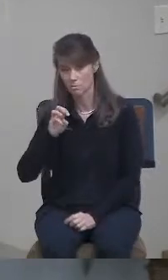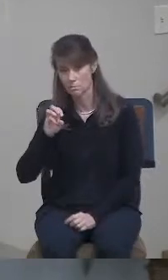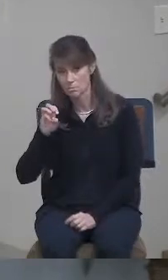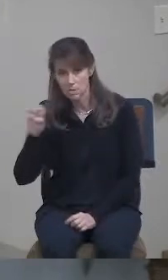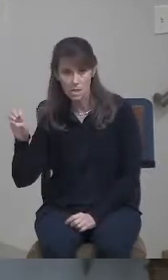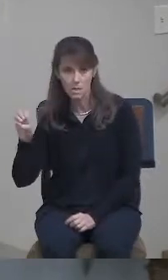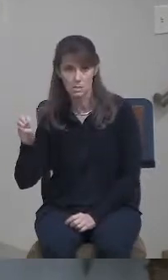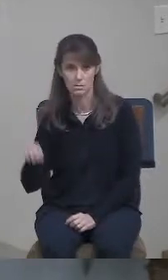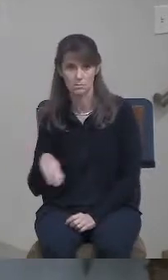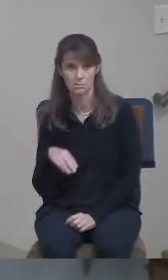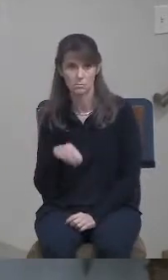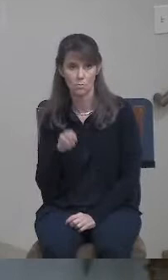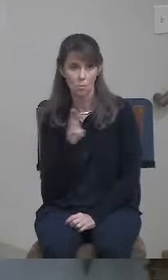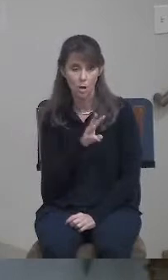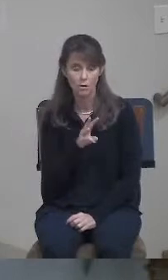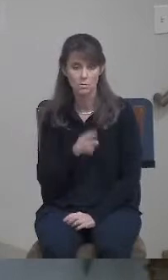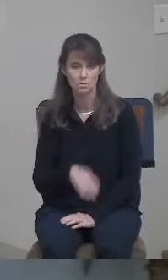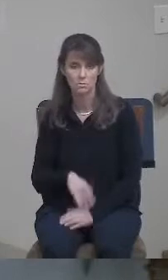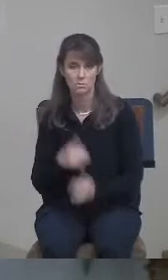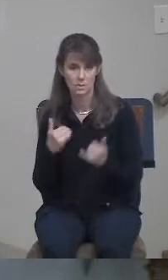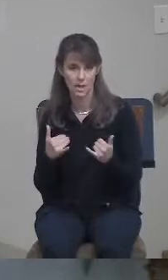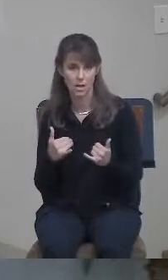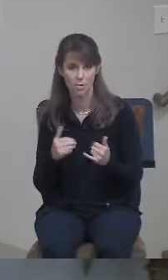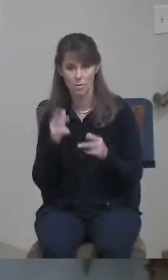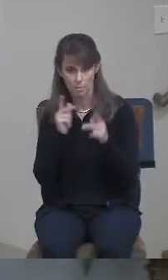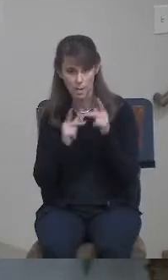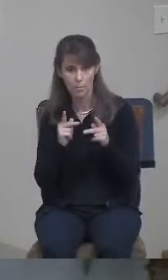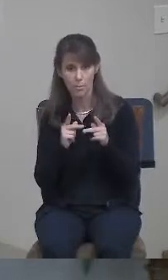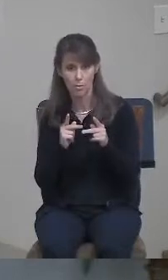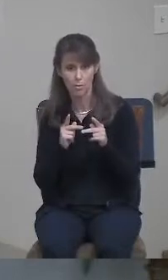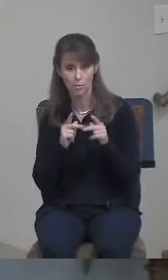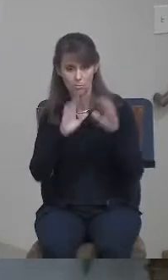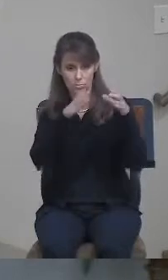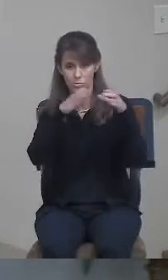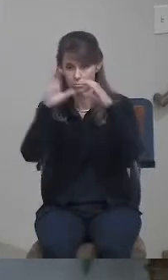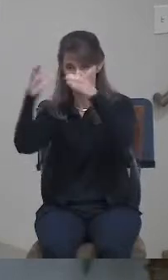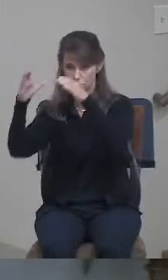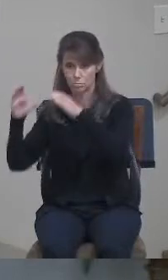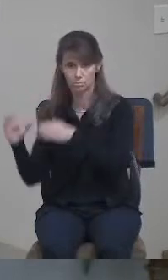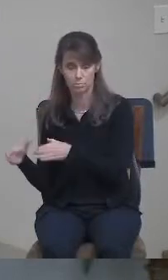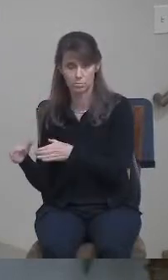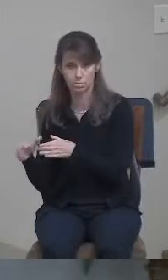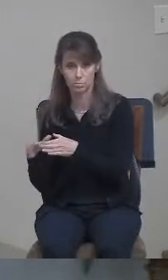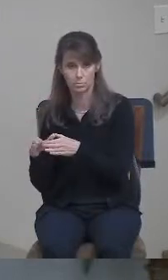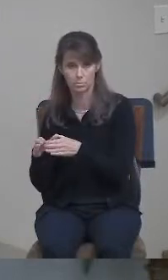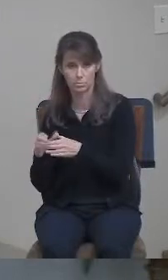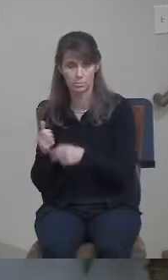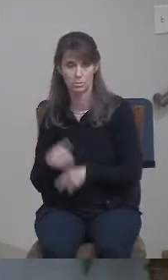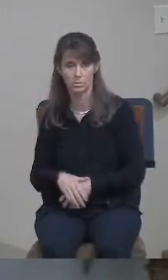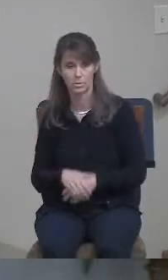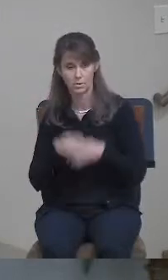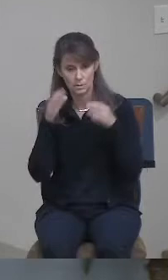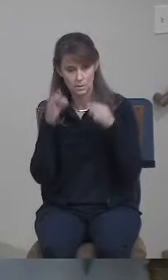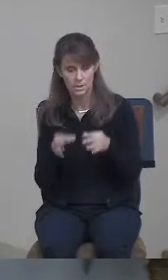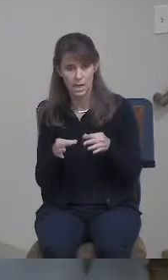Hampshire, where people were moving away from